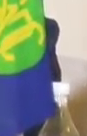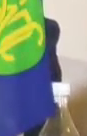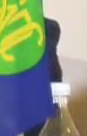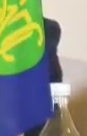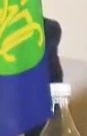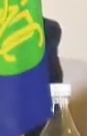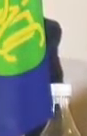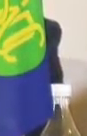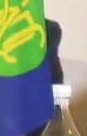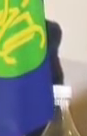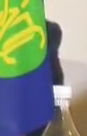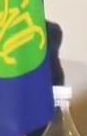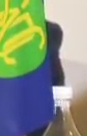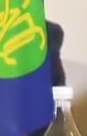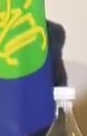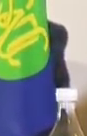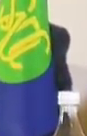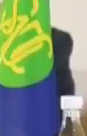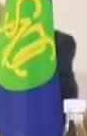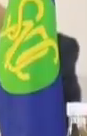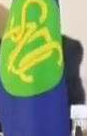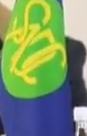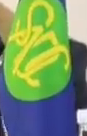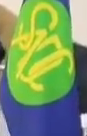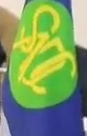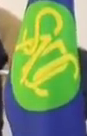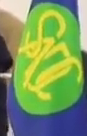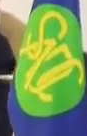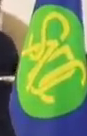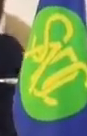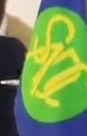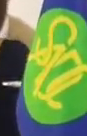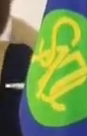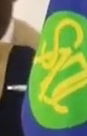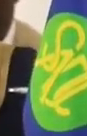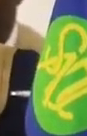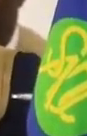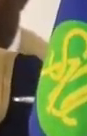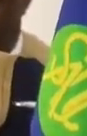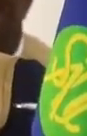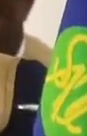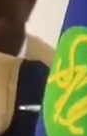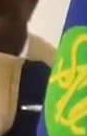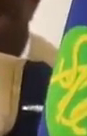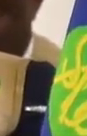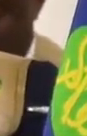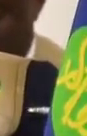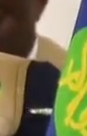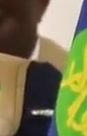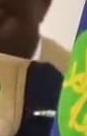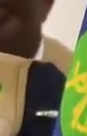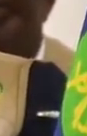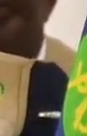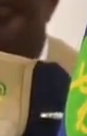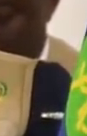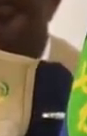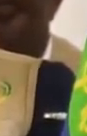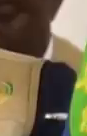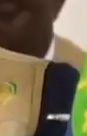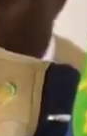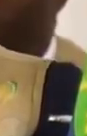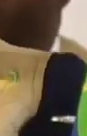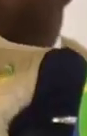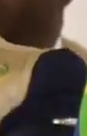What is it that can be done to improve voting? Of course, the issue of